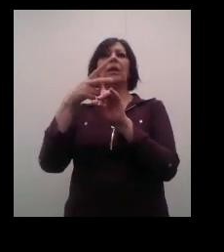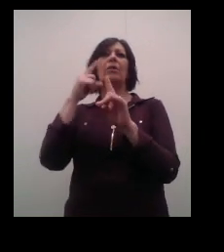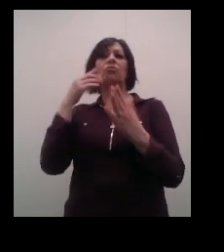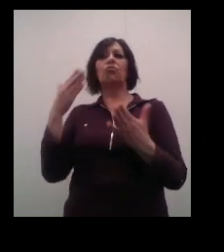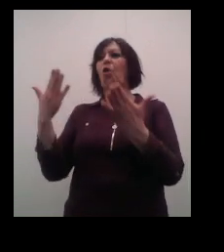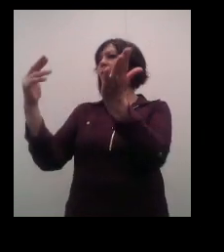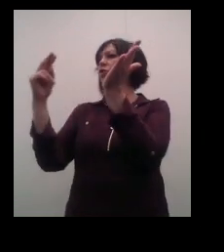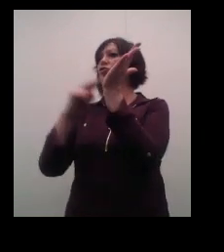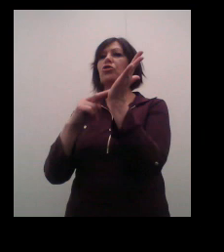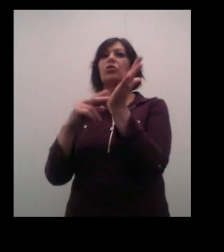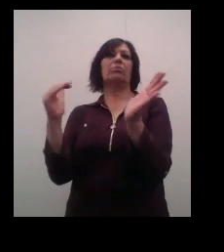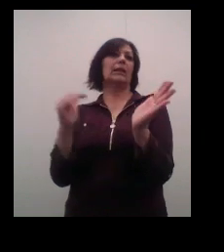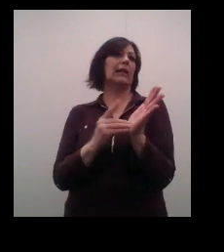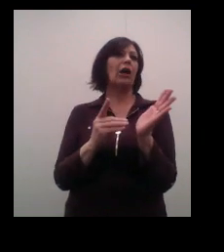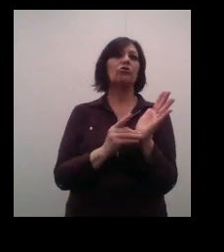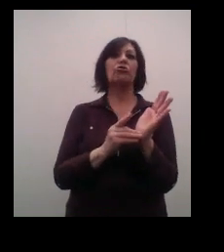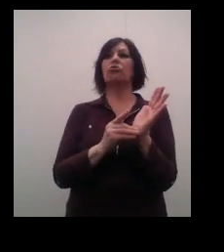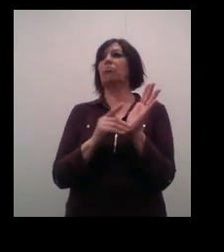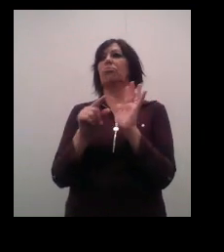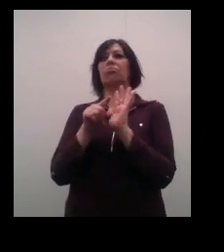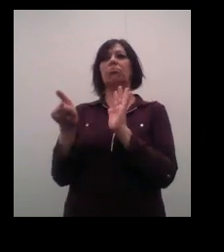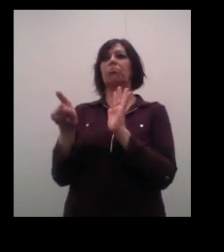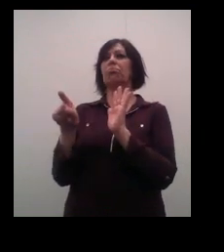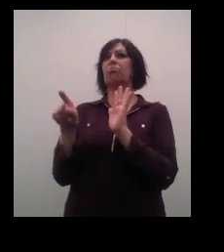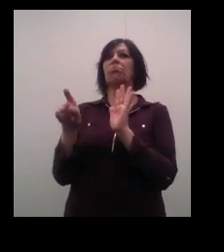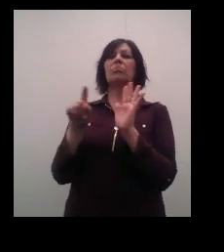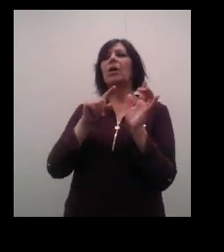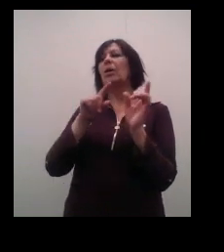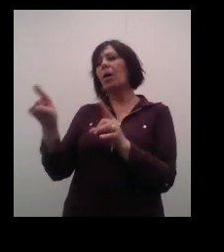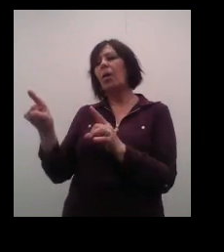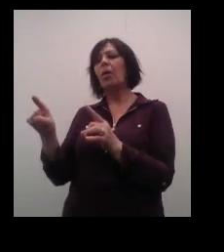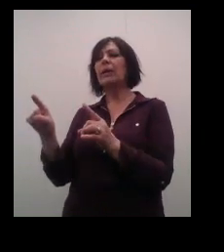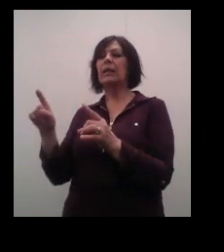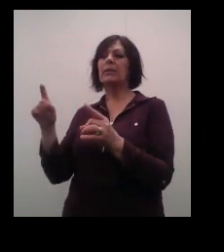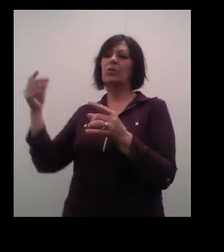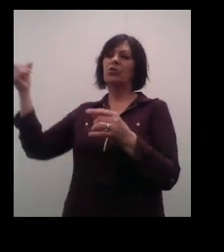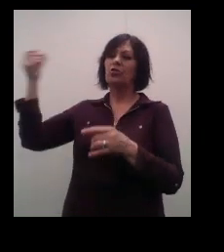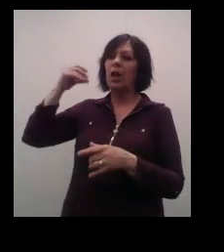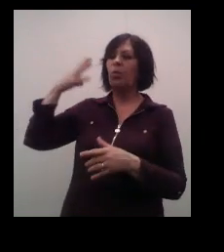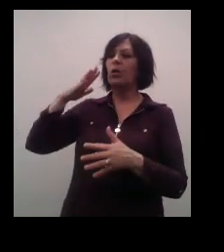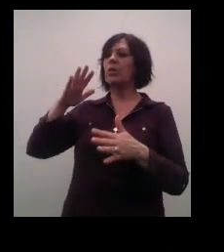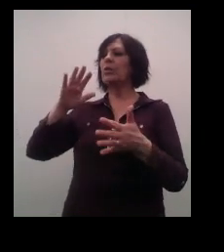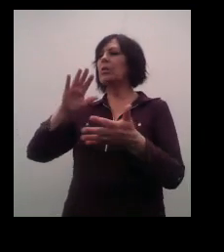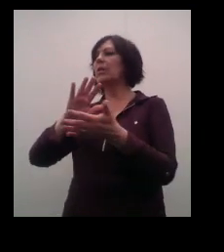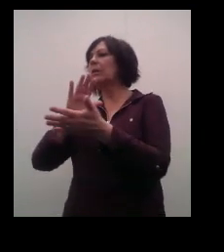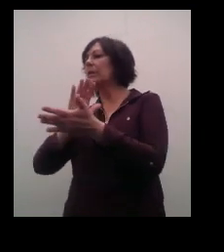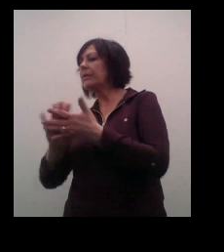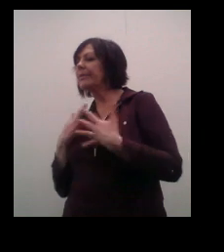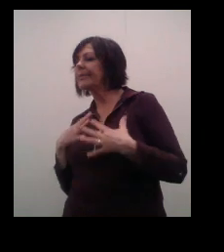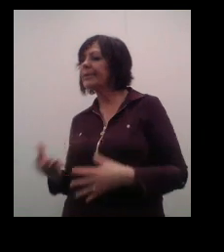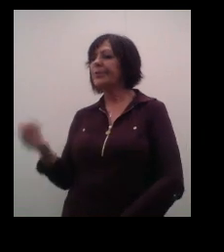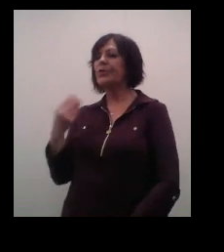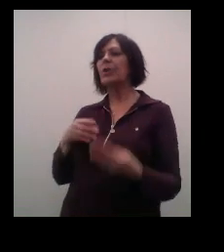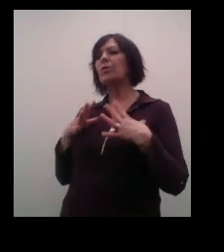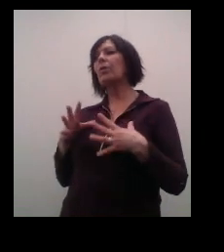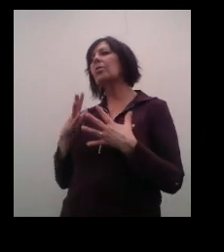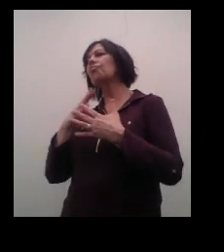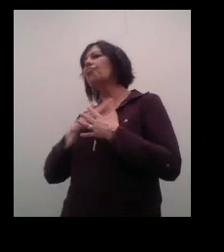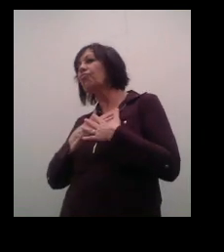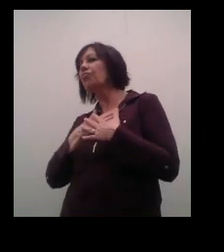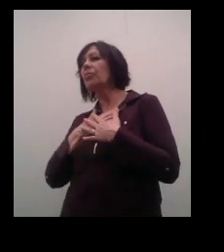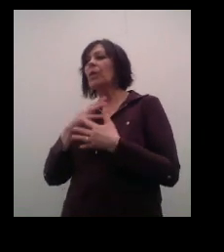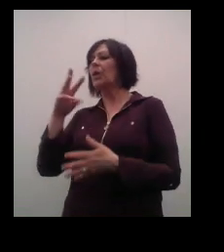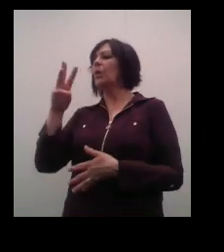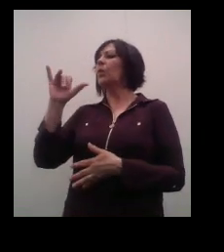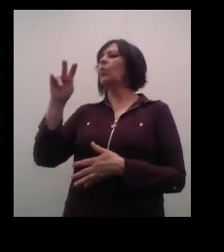nurses, doctors, and other medical personnel. They can clean up, take a shower, change, decompress before they go home. The Wyndham